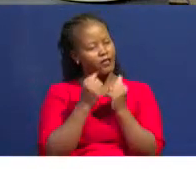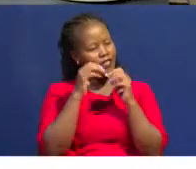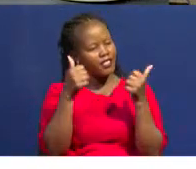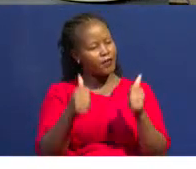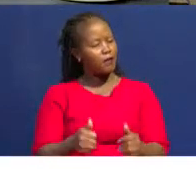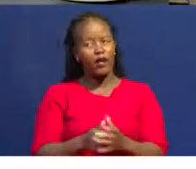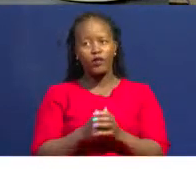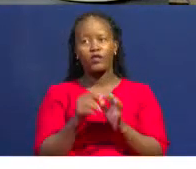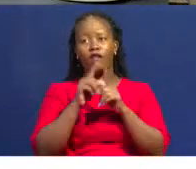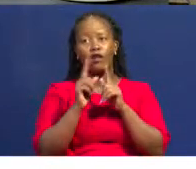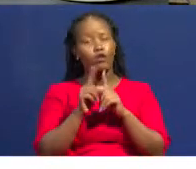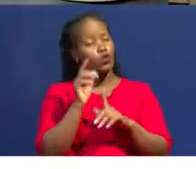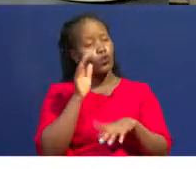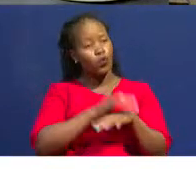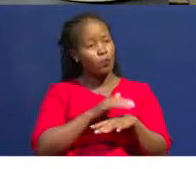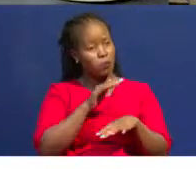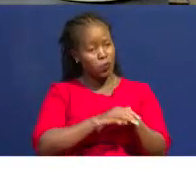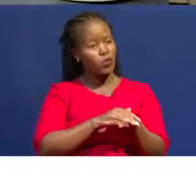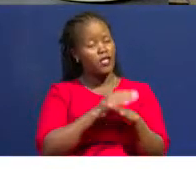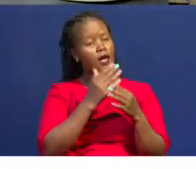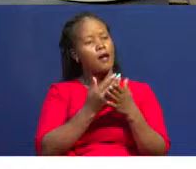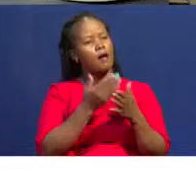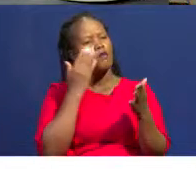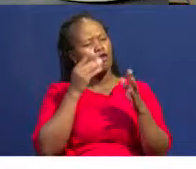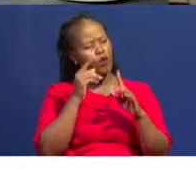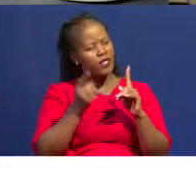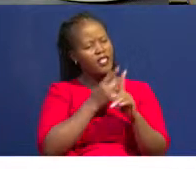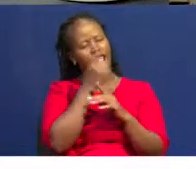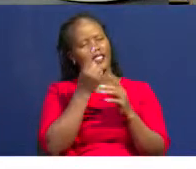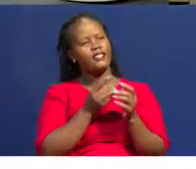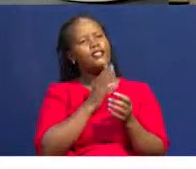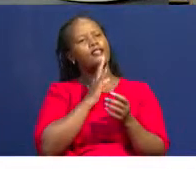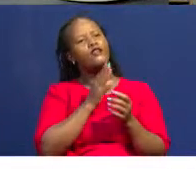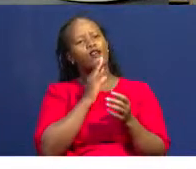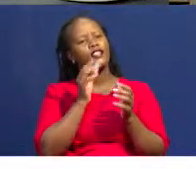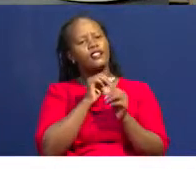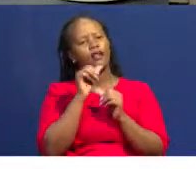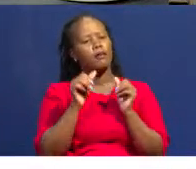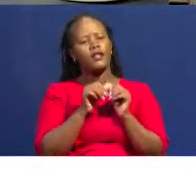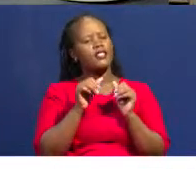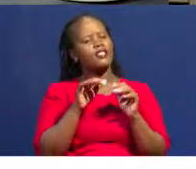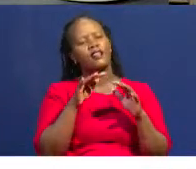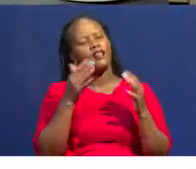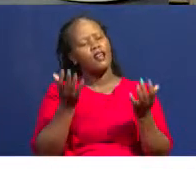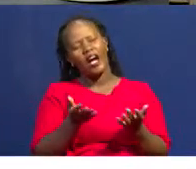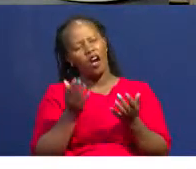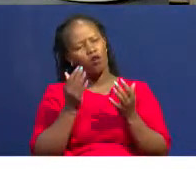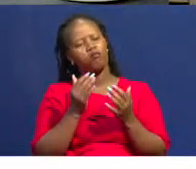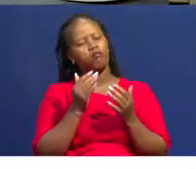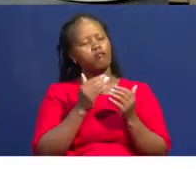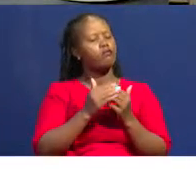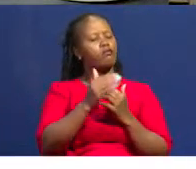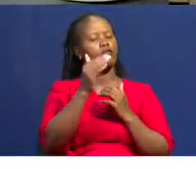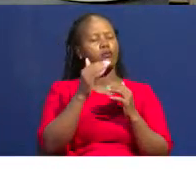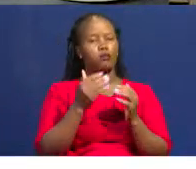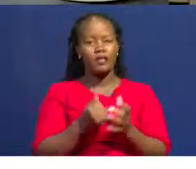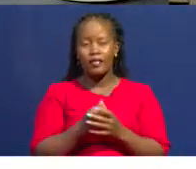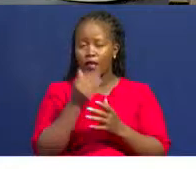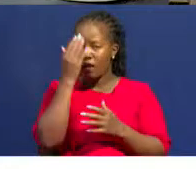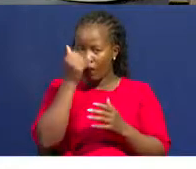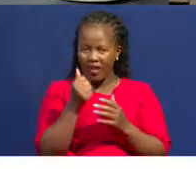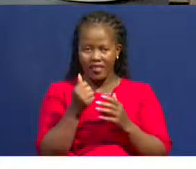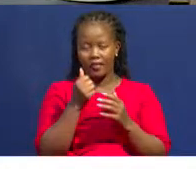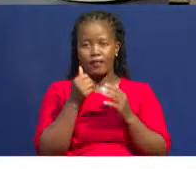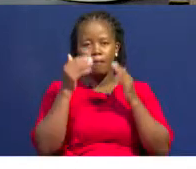thing that even before we started this interview, we were actually talking about how perspective this interview is going to be, because we are looking